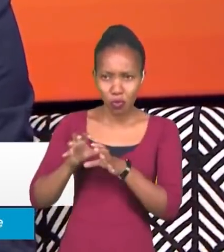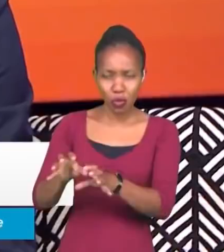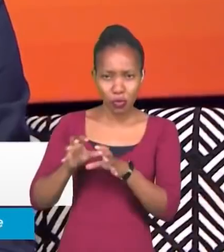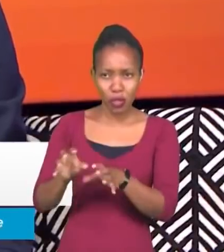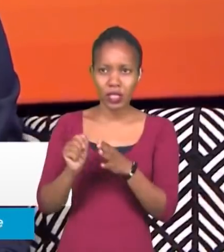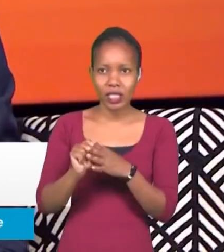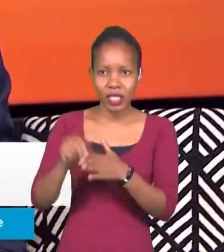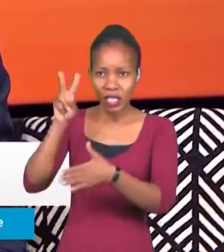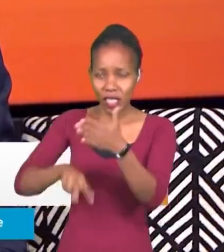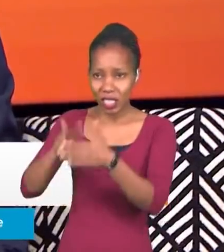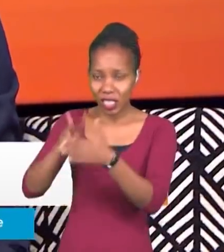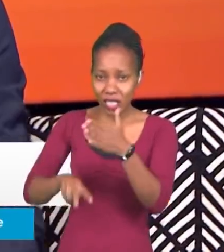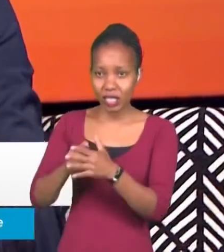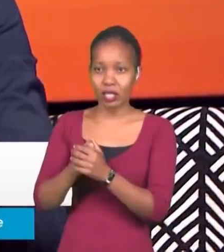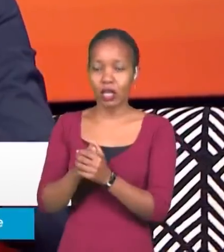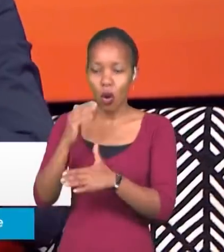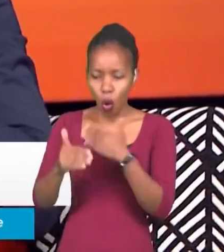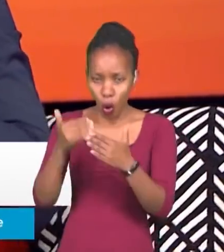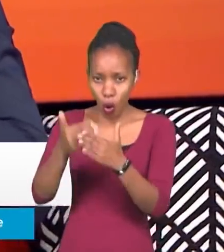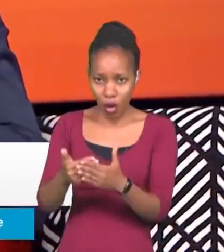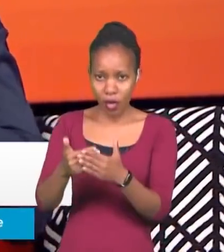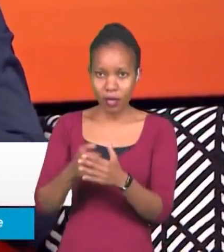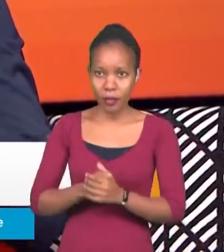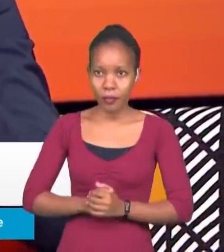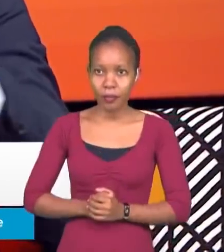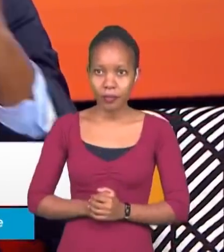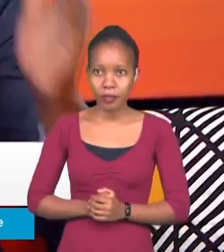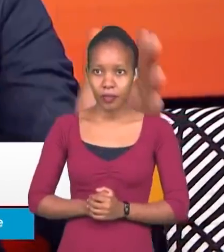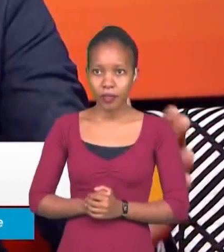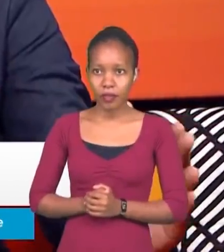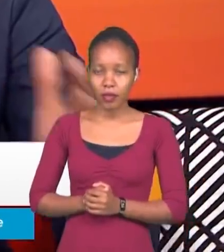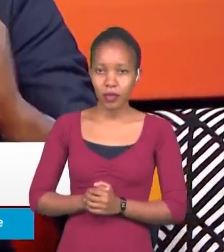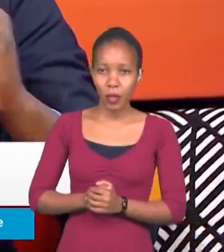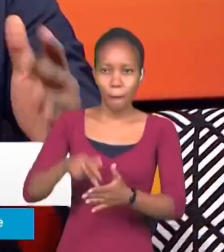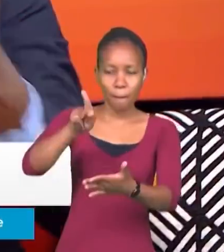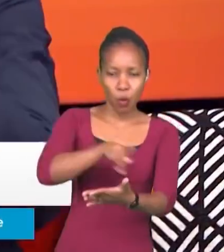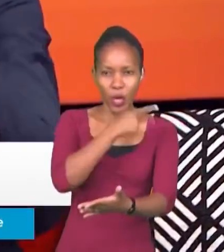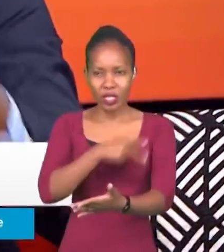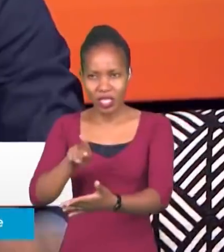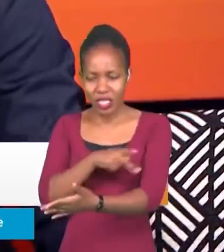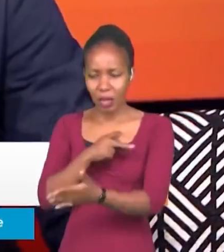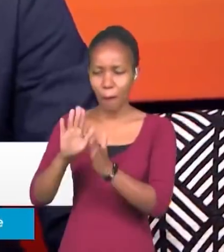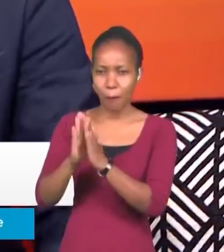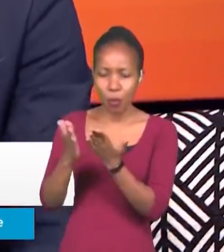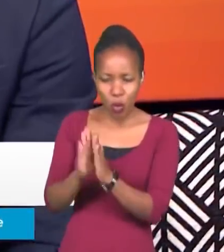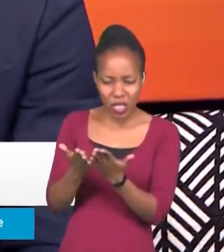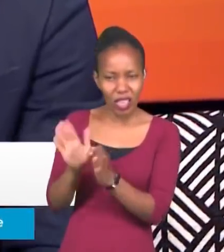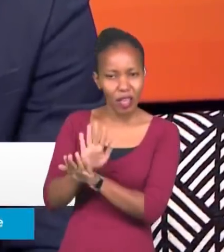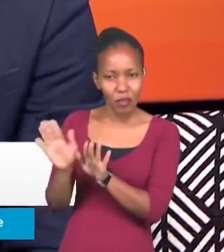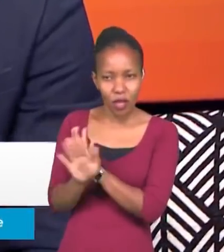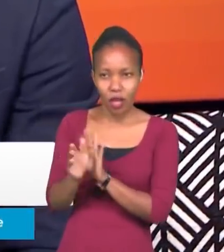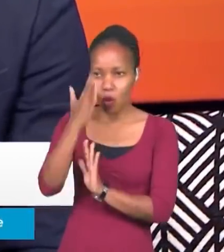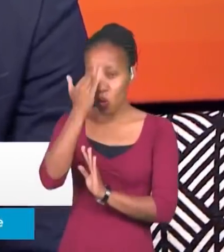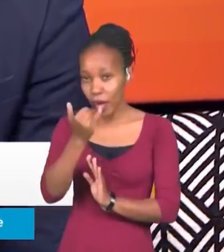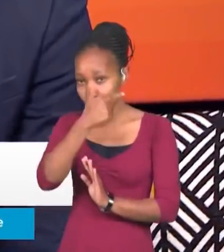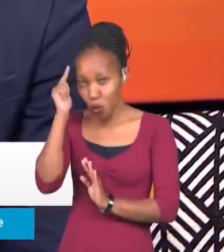course, read the essays. Mm-hmm. I can say all those, the poetry, set books. Yes, yeah. Set books and everything. Because mm-hmm. we